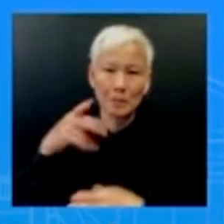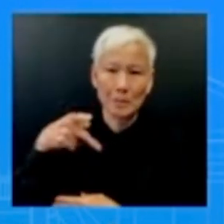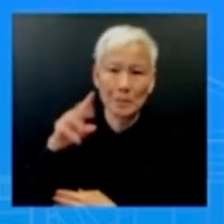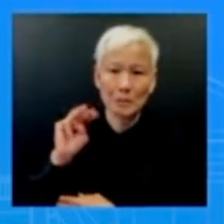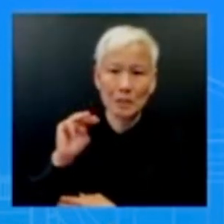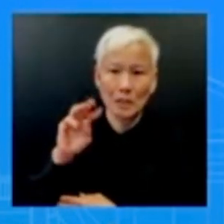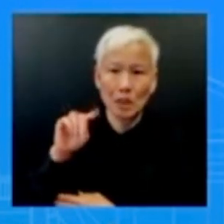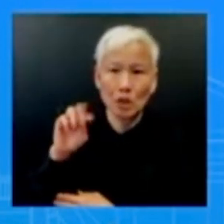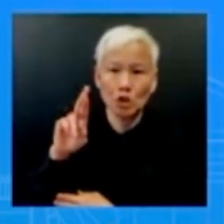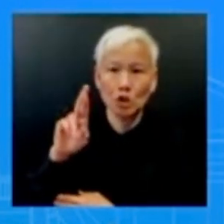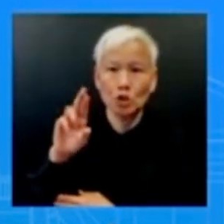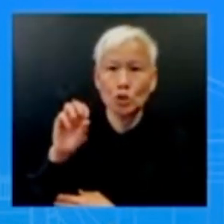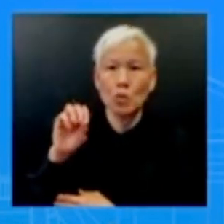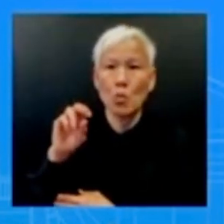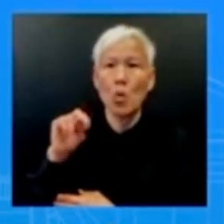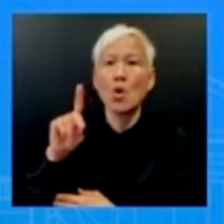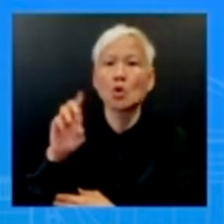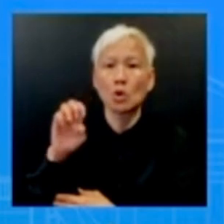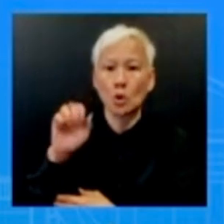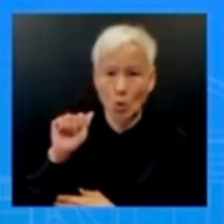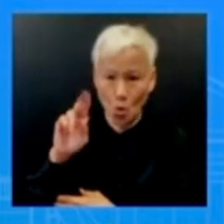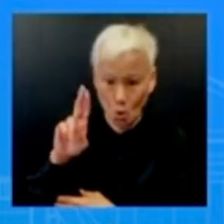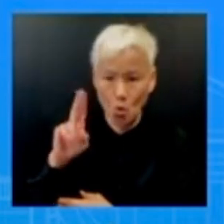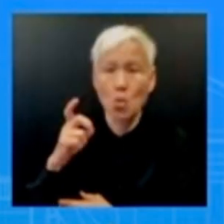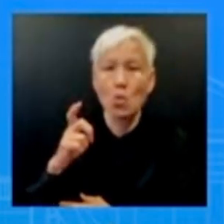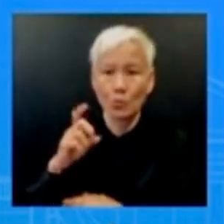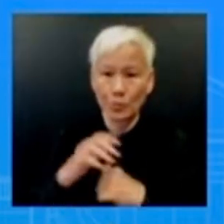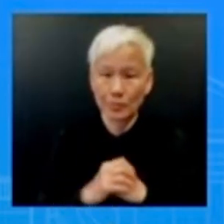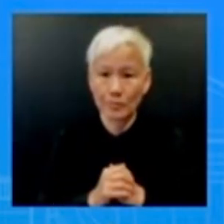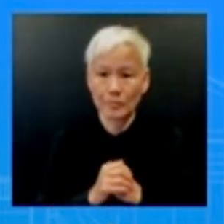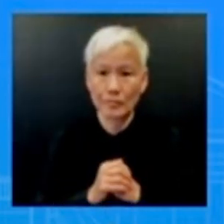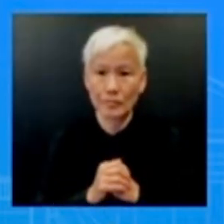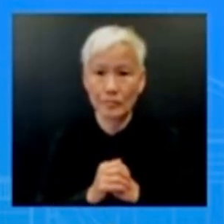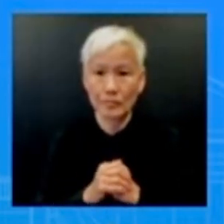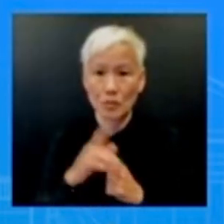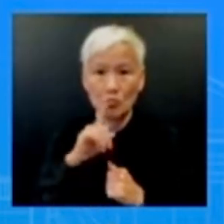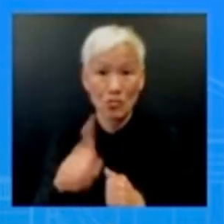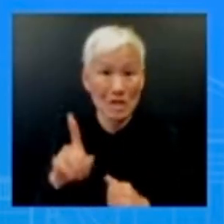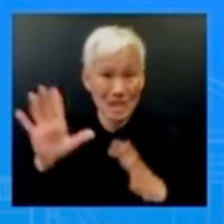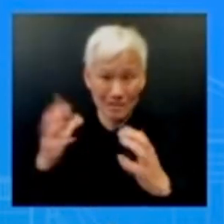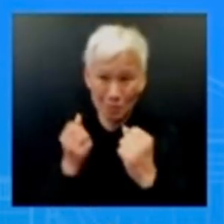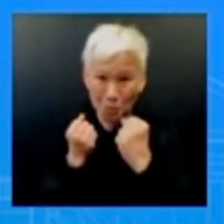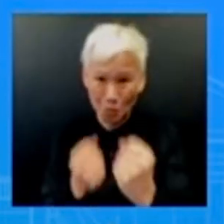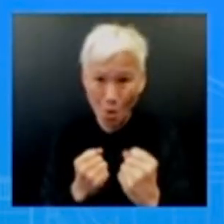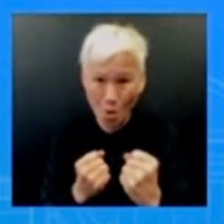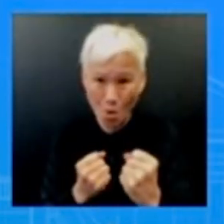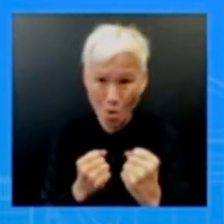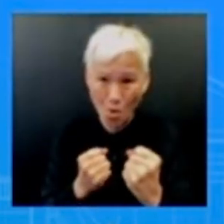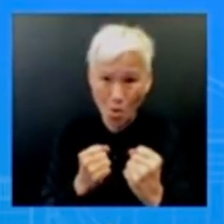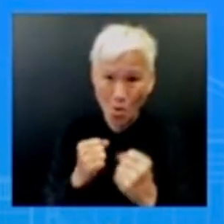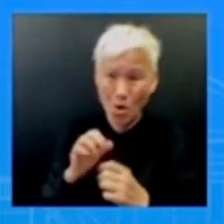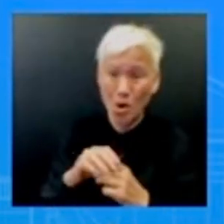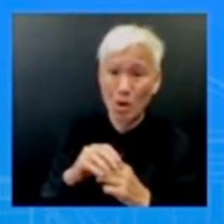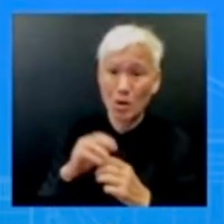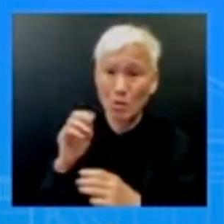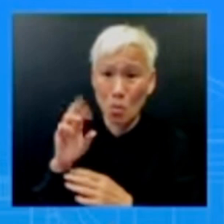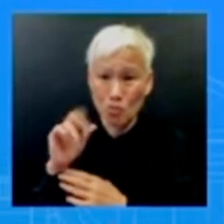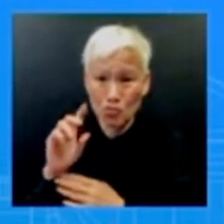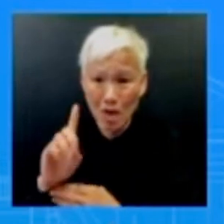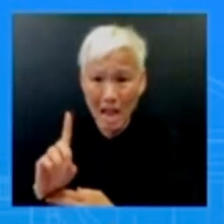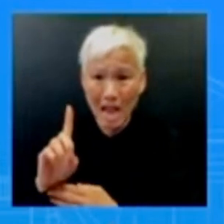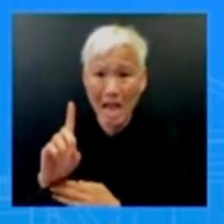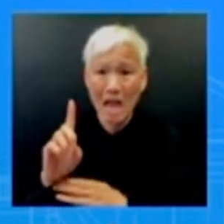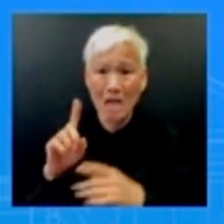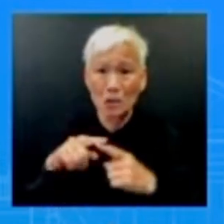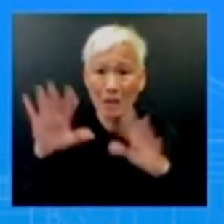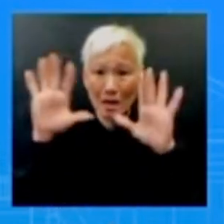awful lot on the plate there, from everywhere from strengthening NORAD to climate change to obviously migration